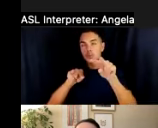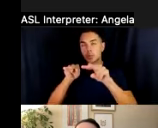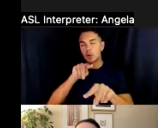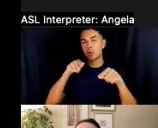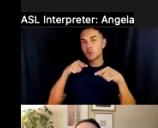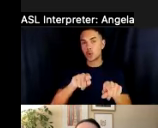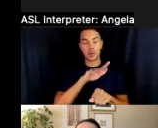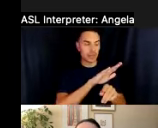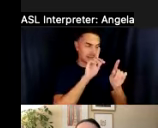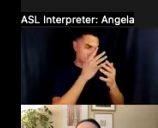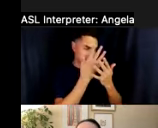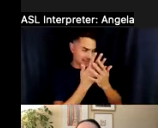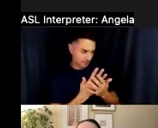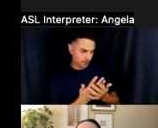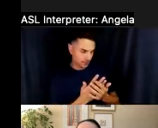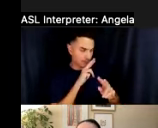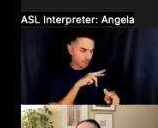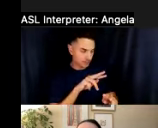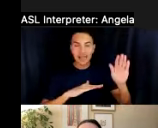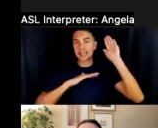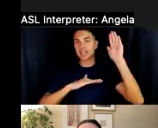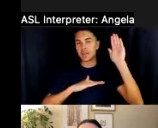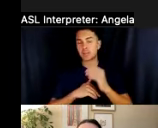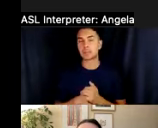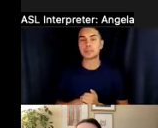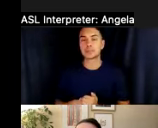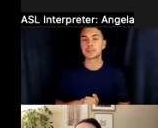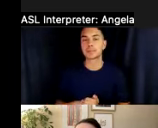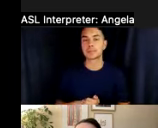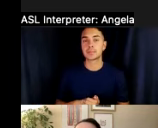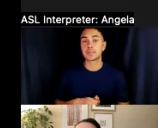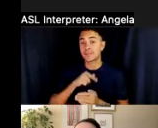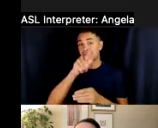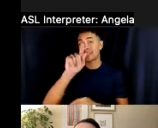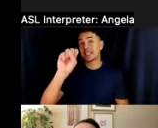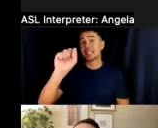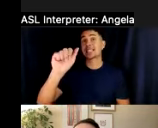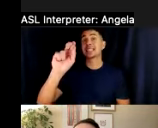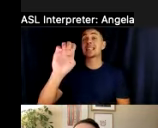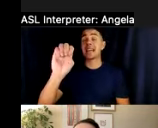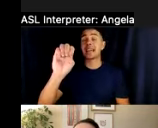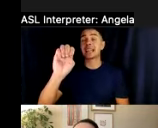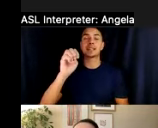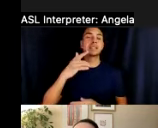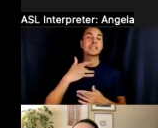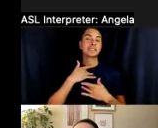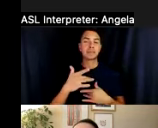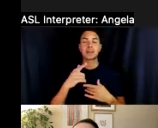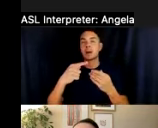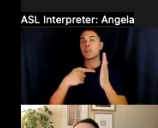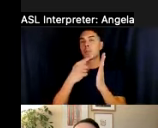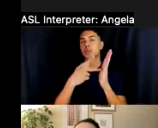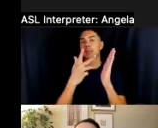the exam. SANEs are often ideally part of some type of multidisciplinary